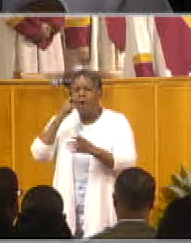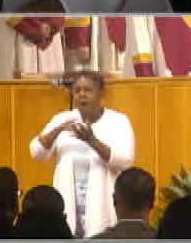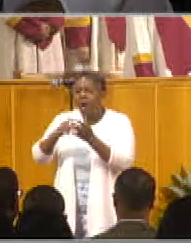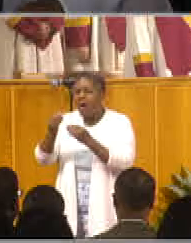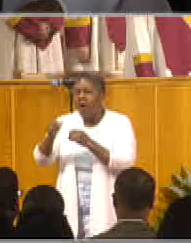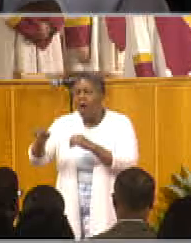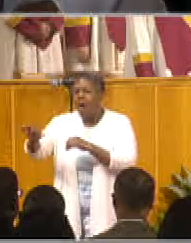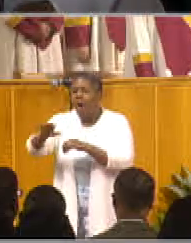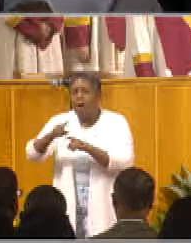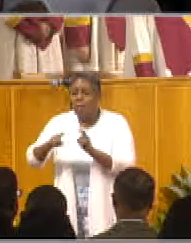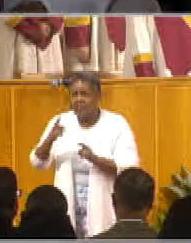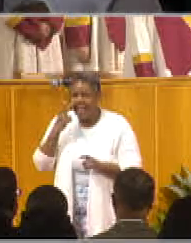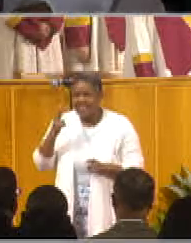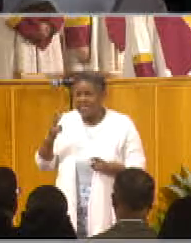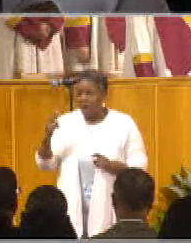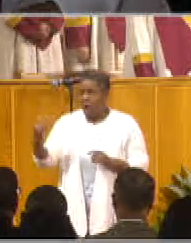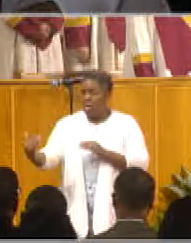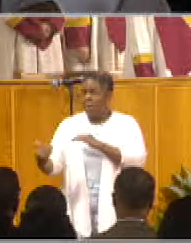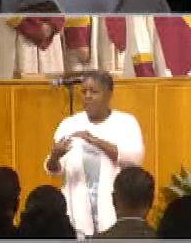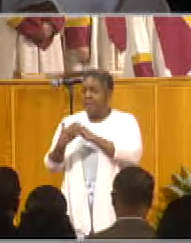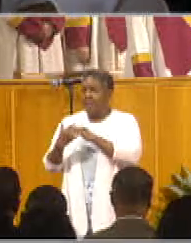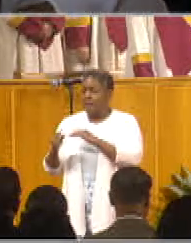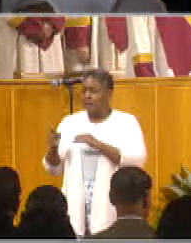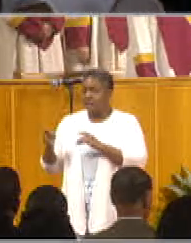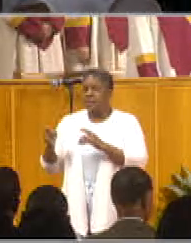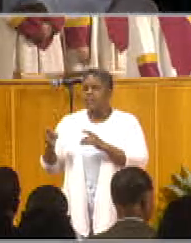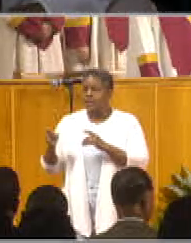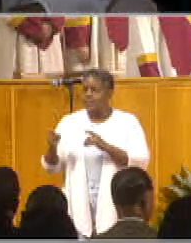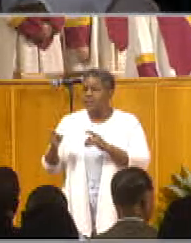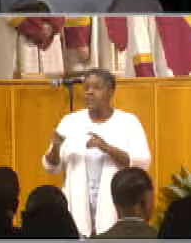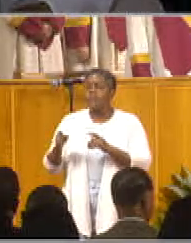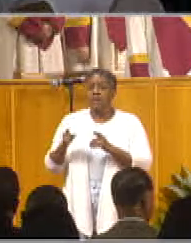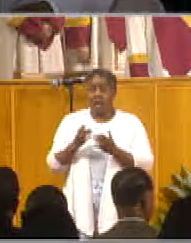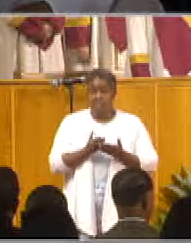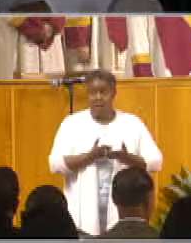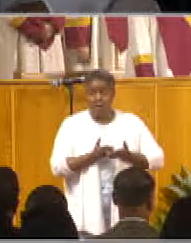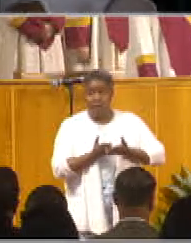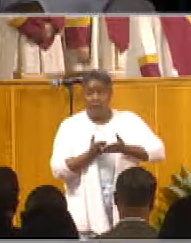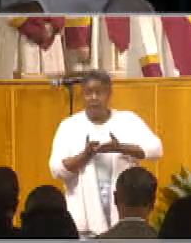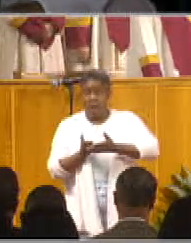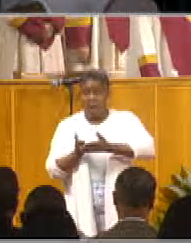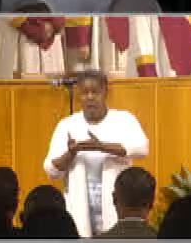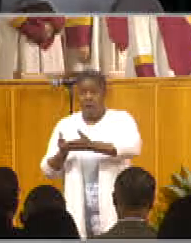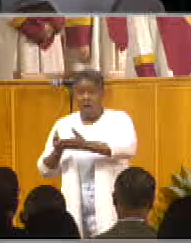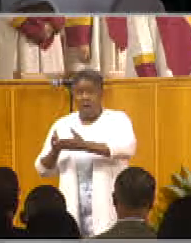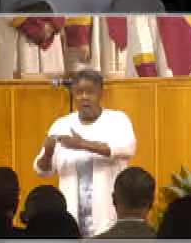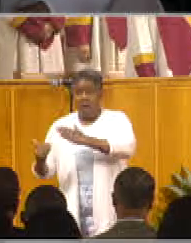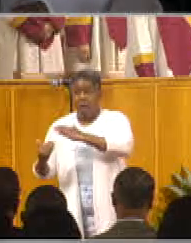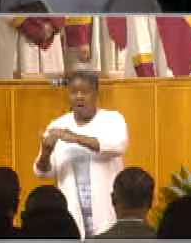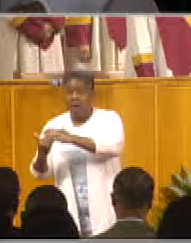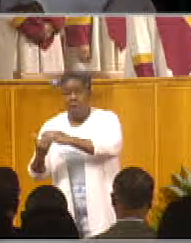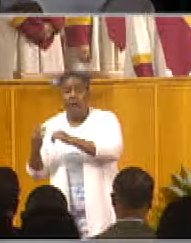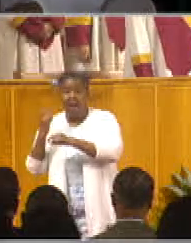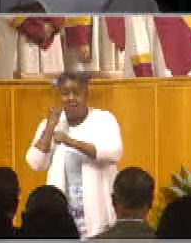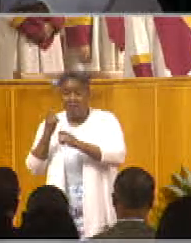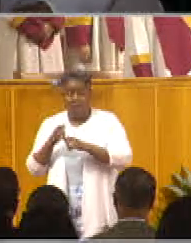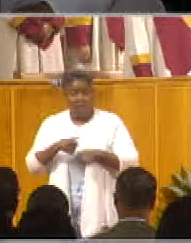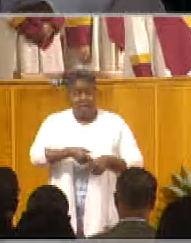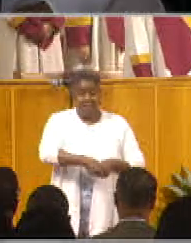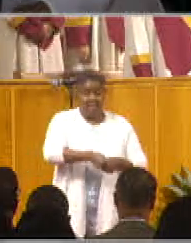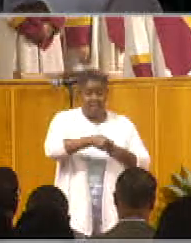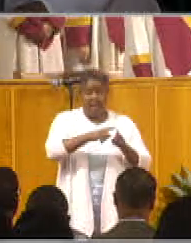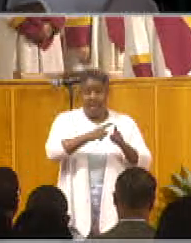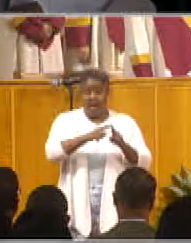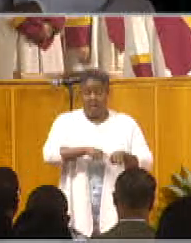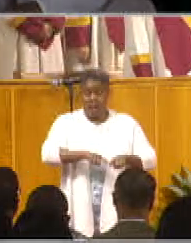they observed a bay with a beach, onto which they planned to run the ship if possible. And they let go the anchors and let them in the